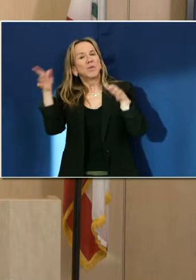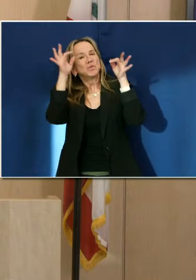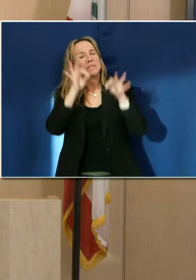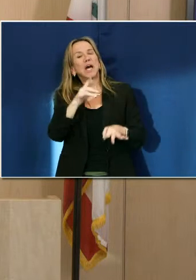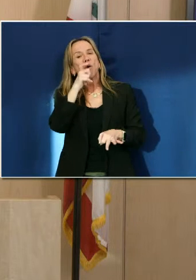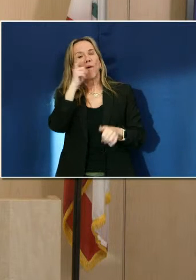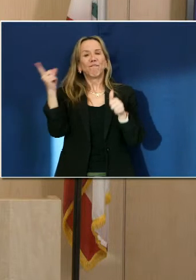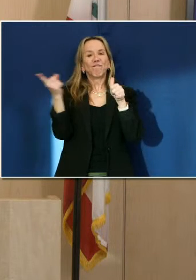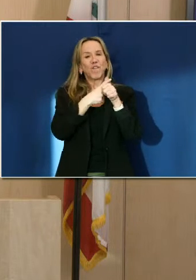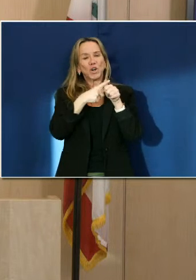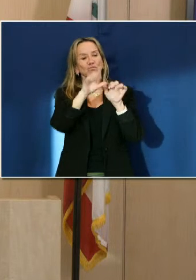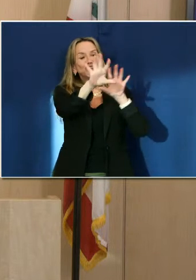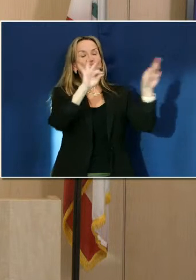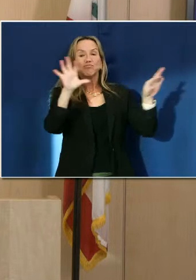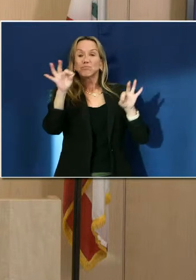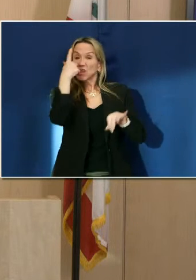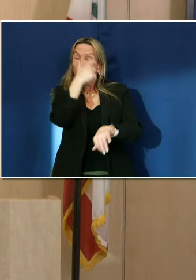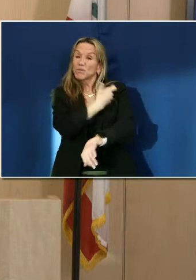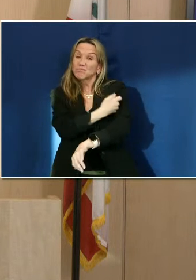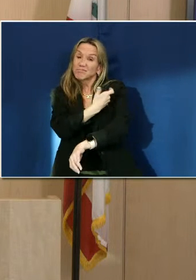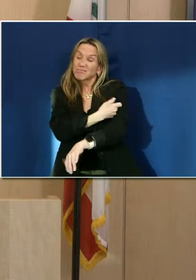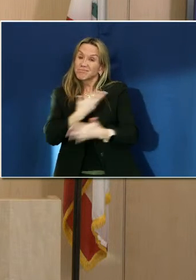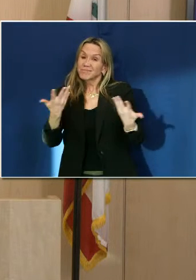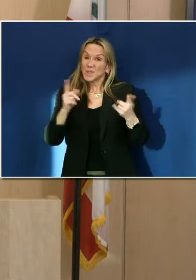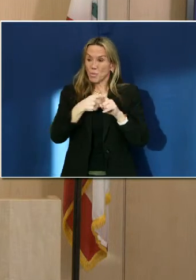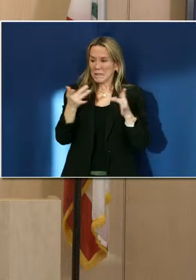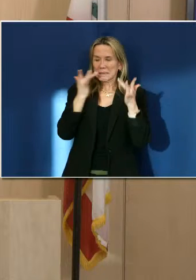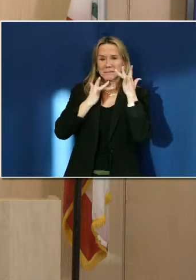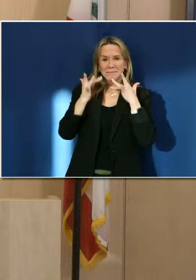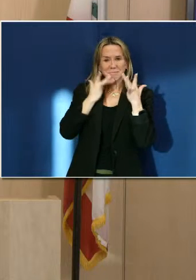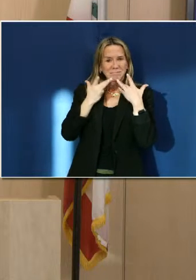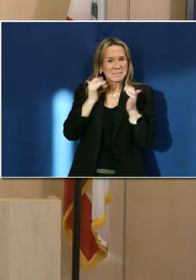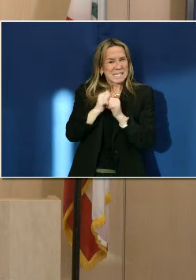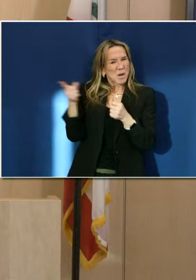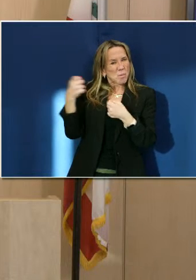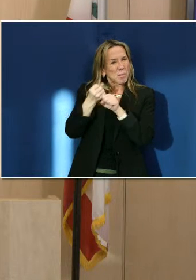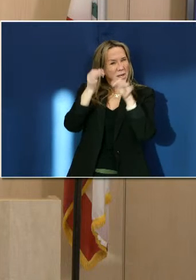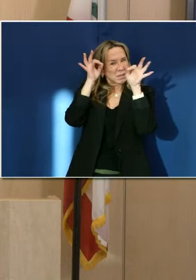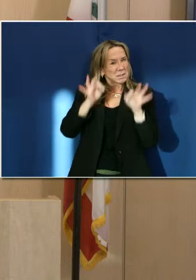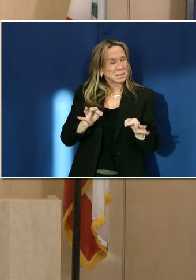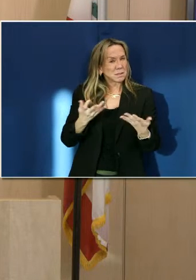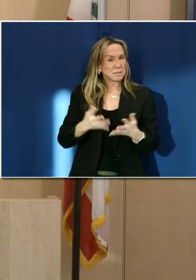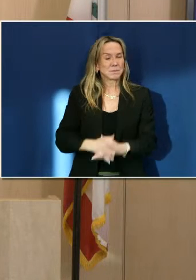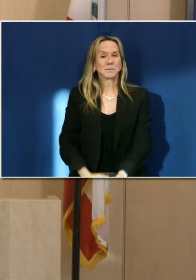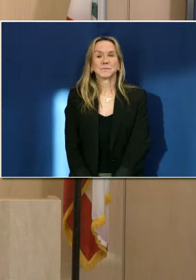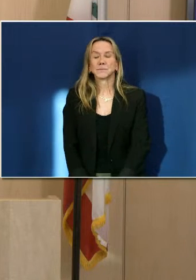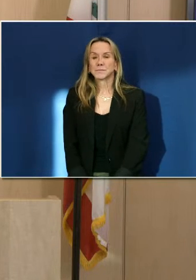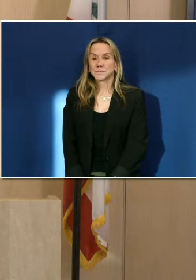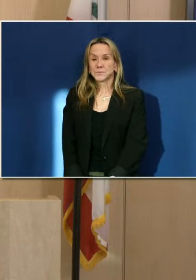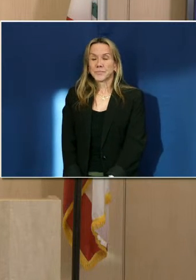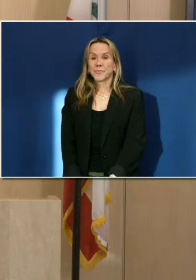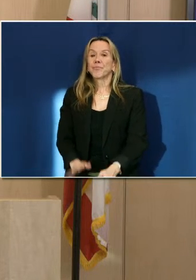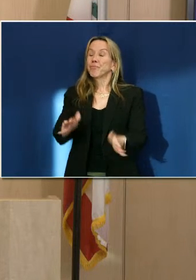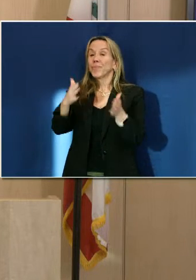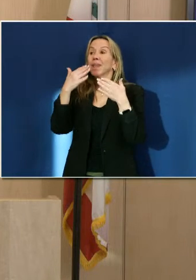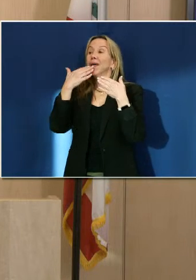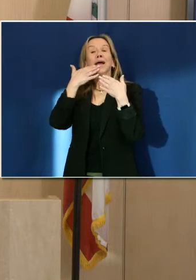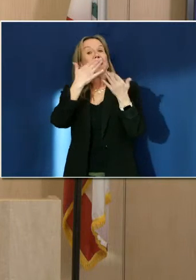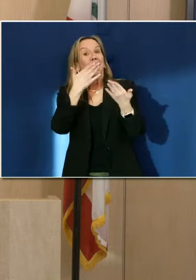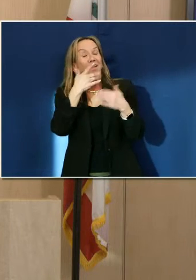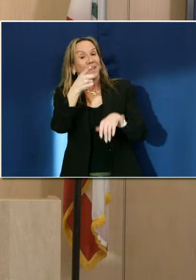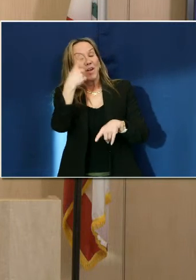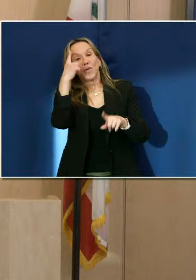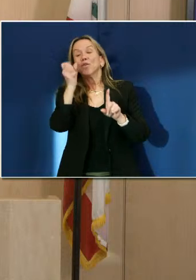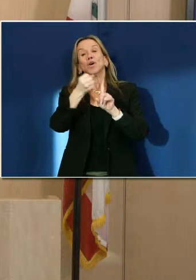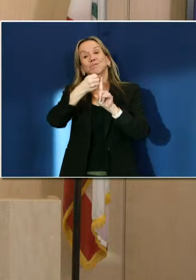first in a resource scarce environment like this? Well, thank you for helping further elucidate the slide